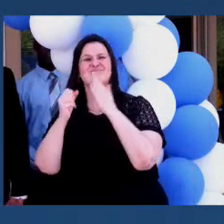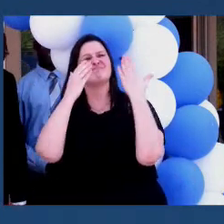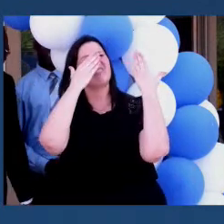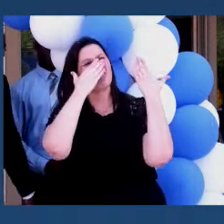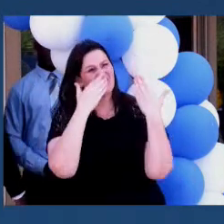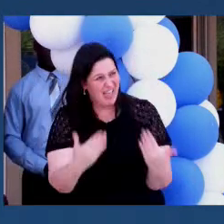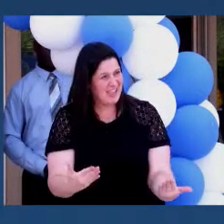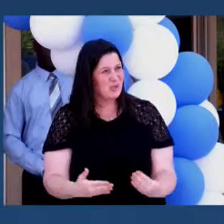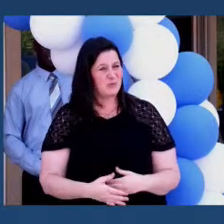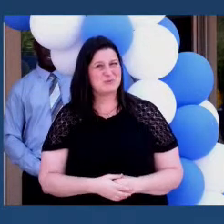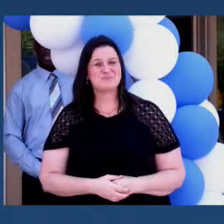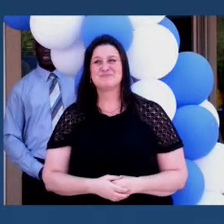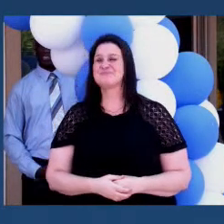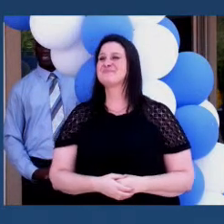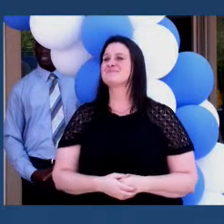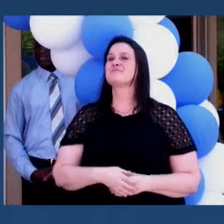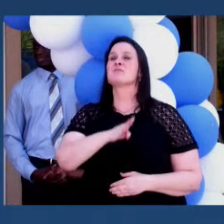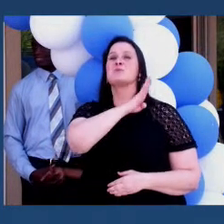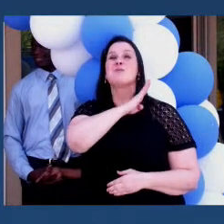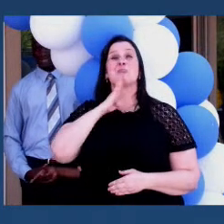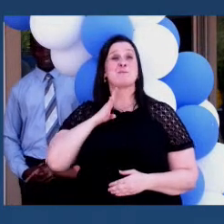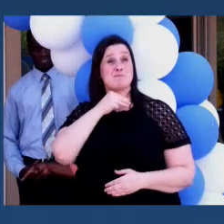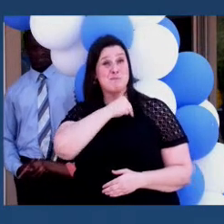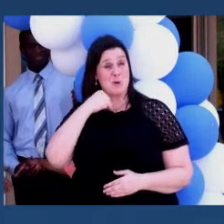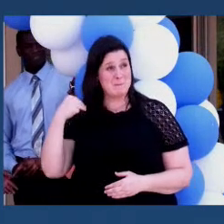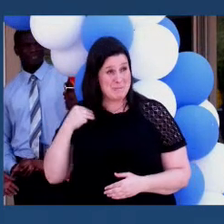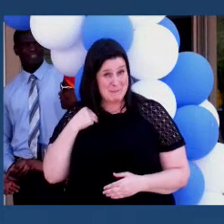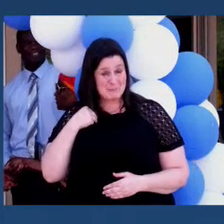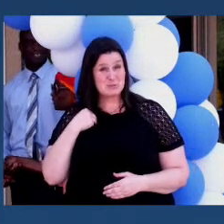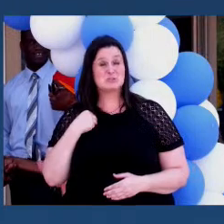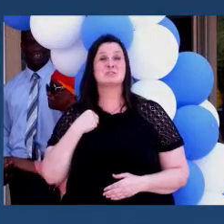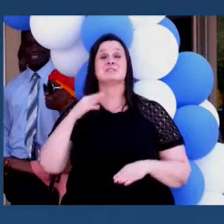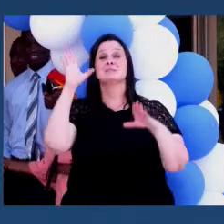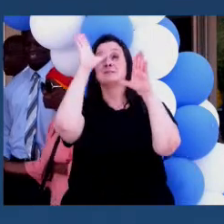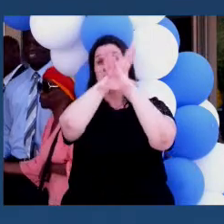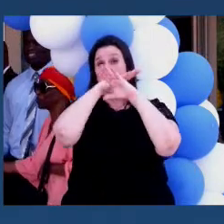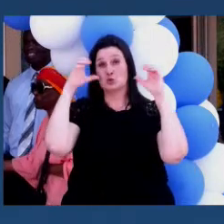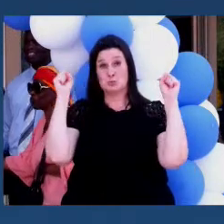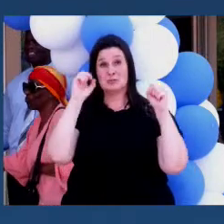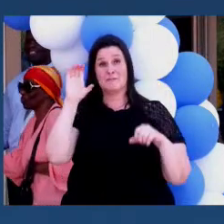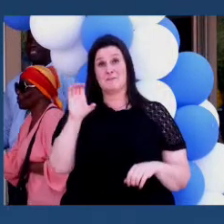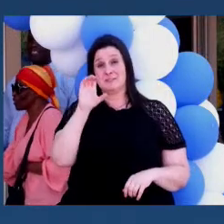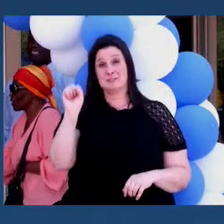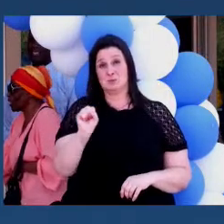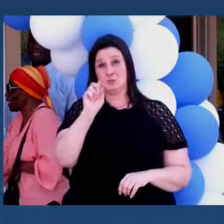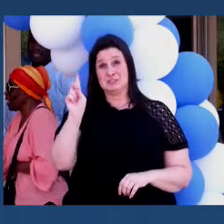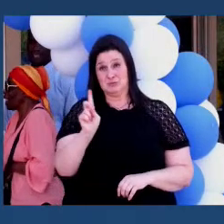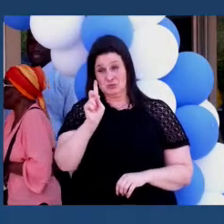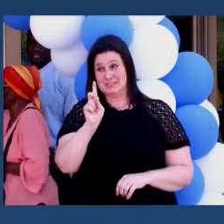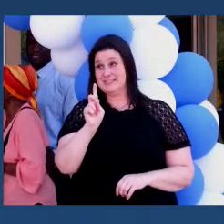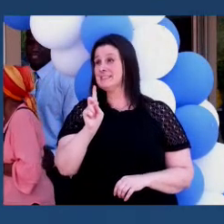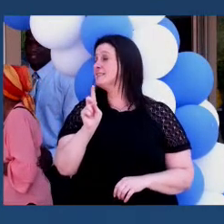you. To the board members, superintendent of the Christina School